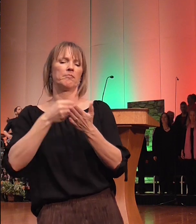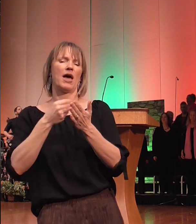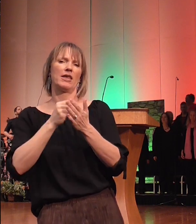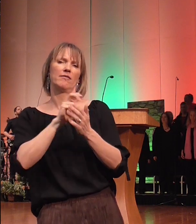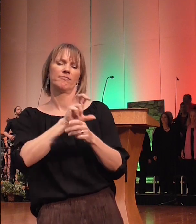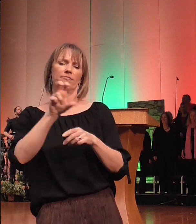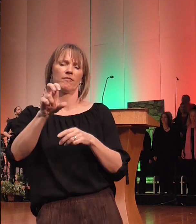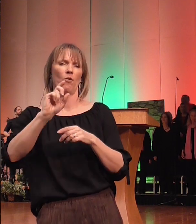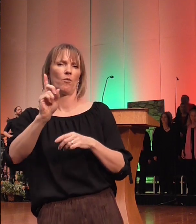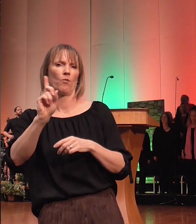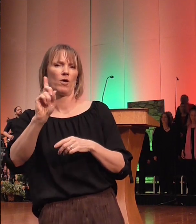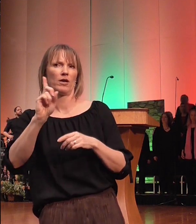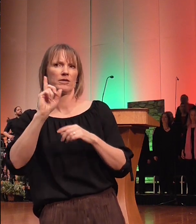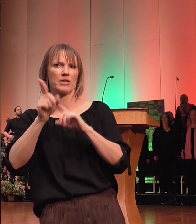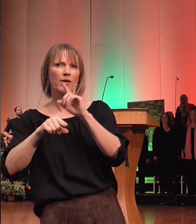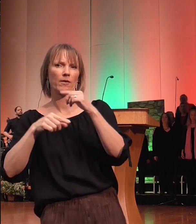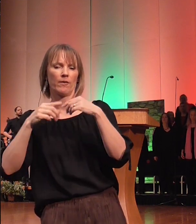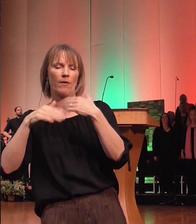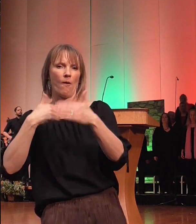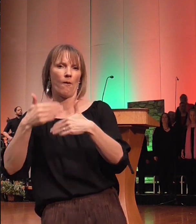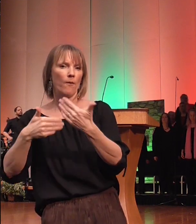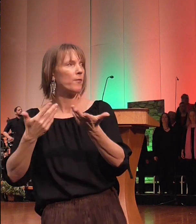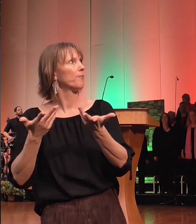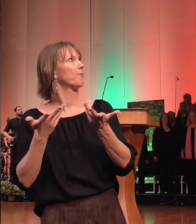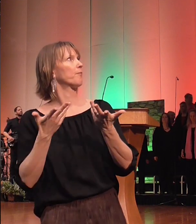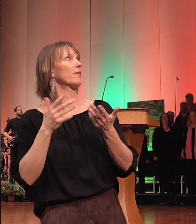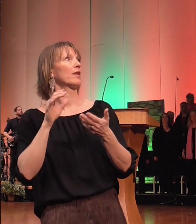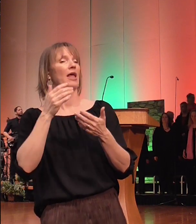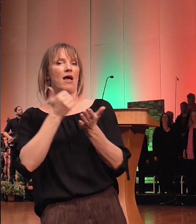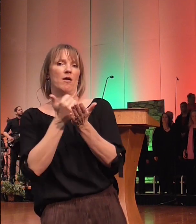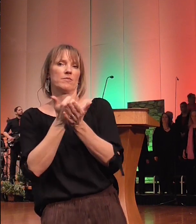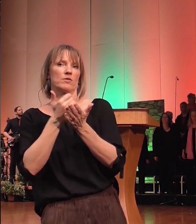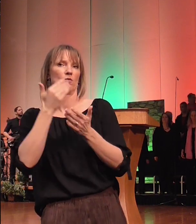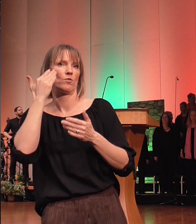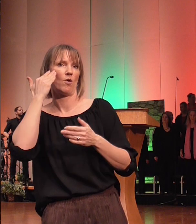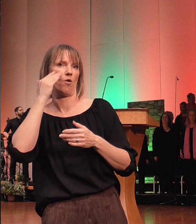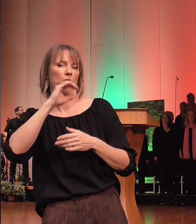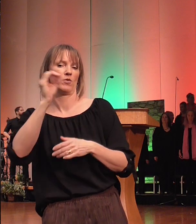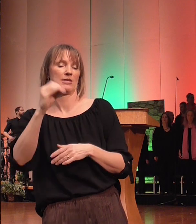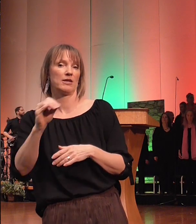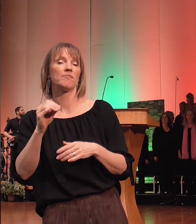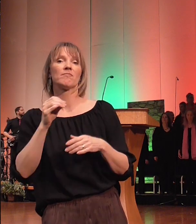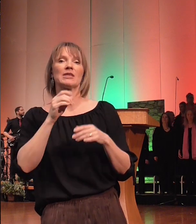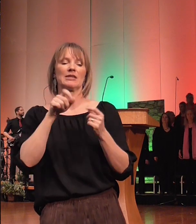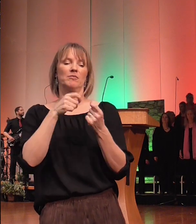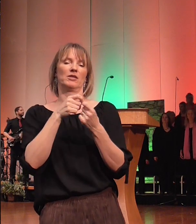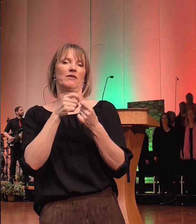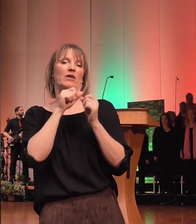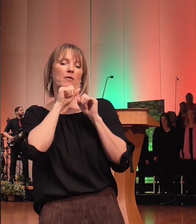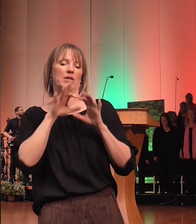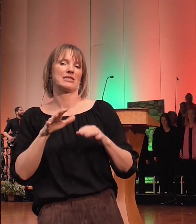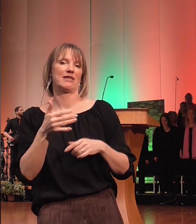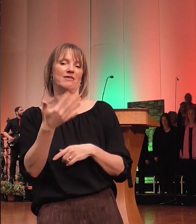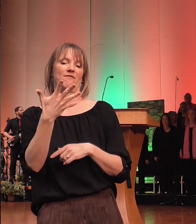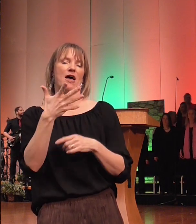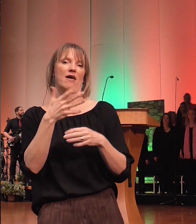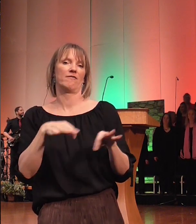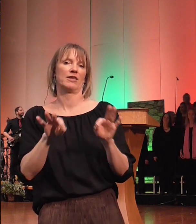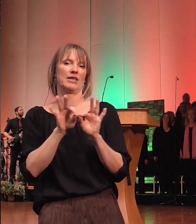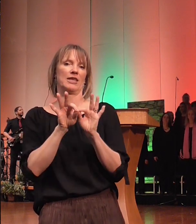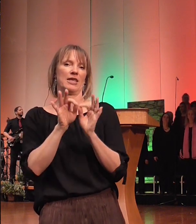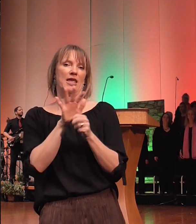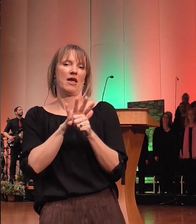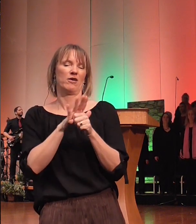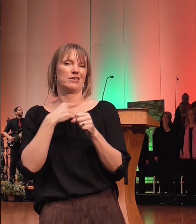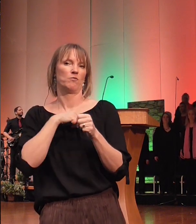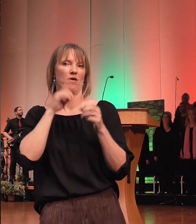that money go? So that's very helpful to know that percentage. It specifically blesses really 5 key areas that we're focused on